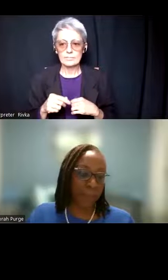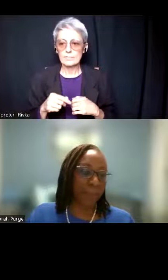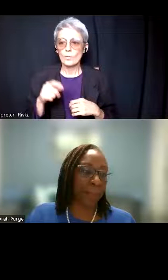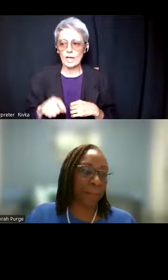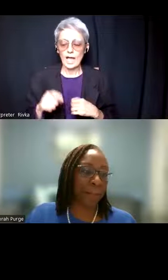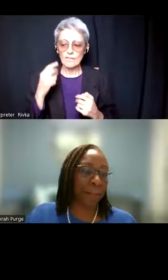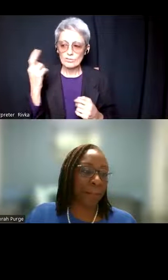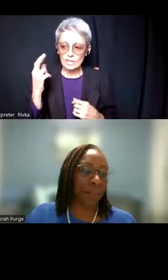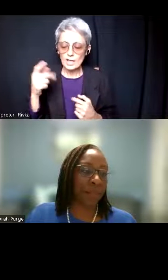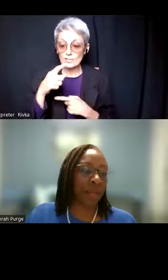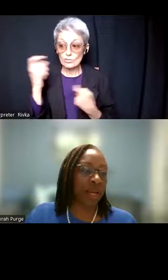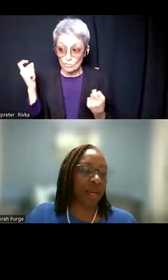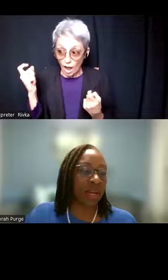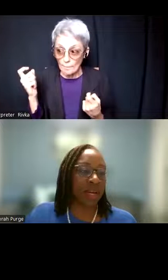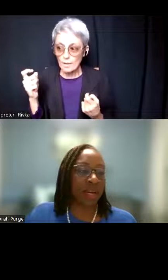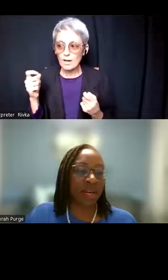see.